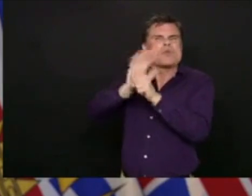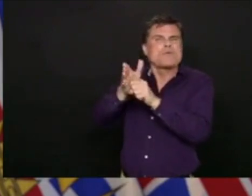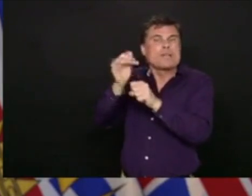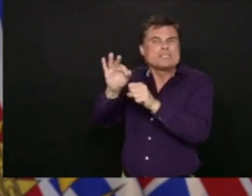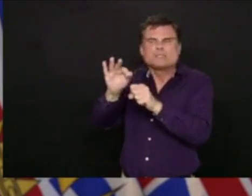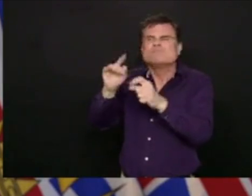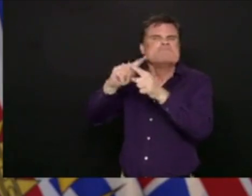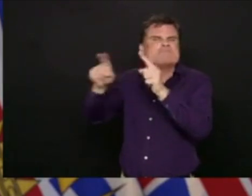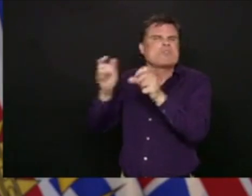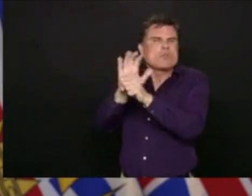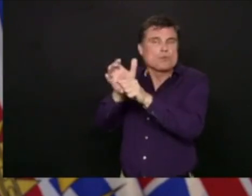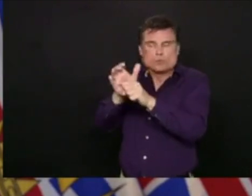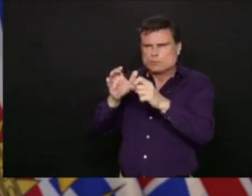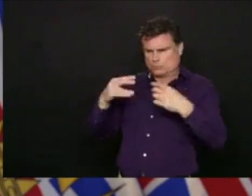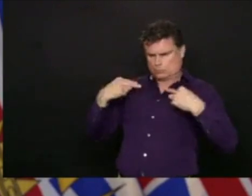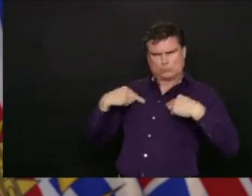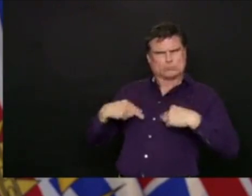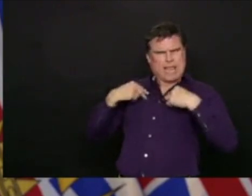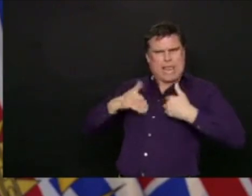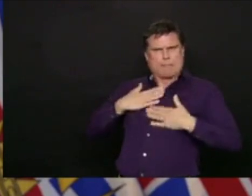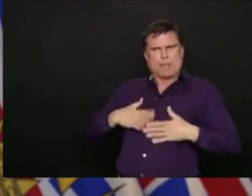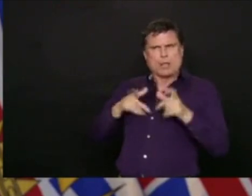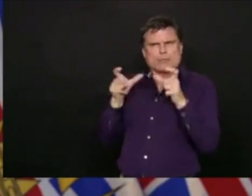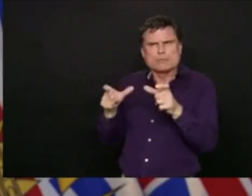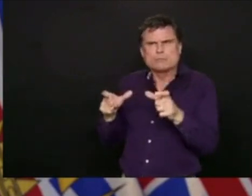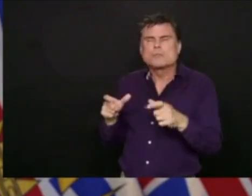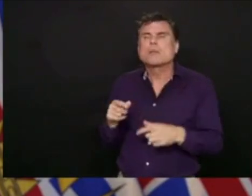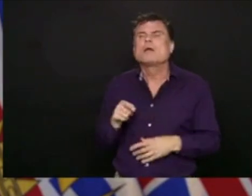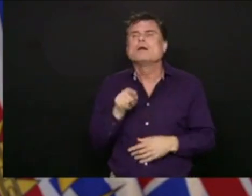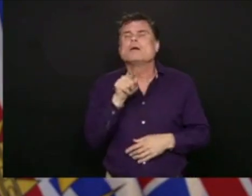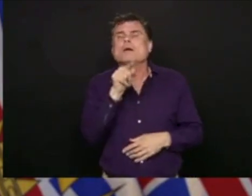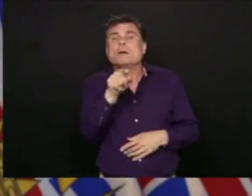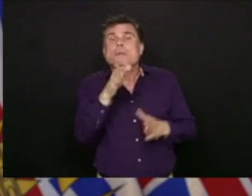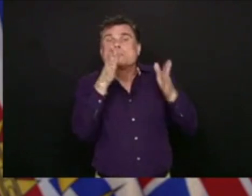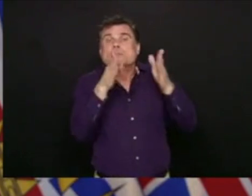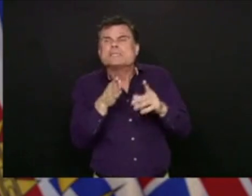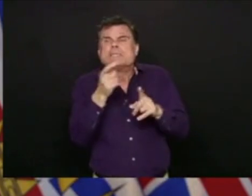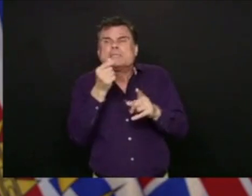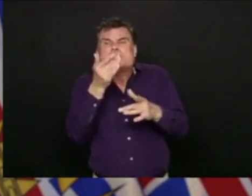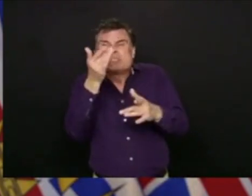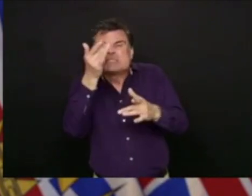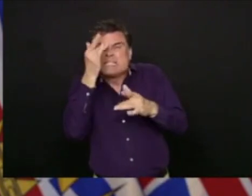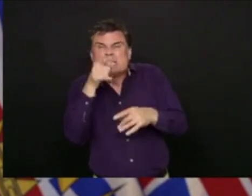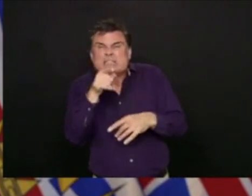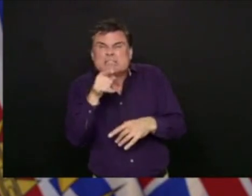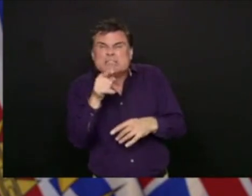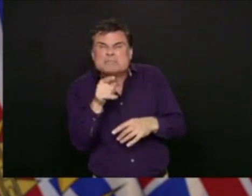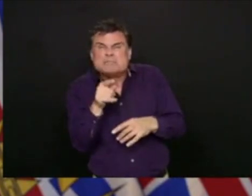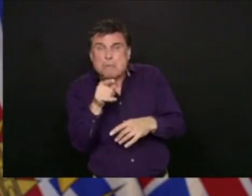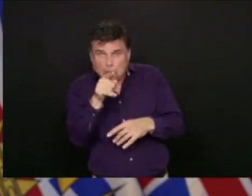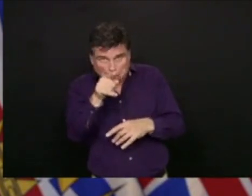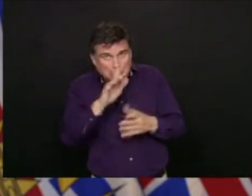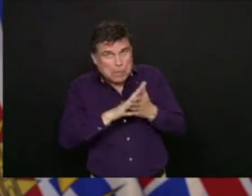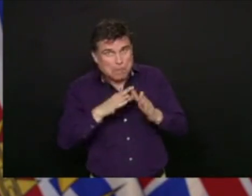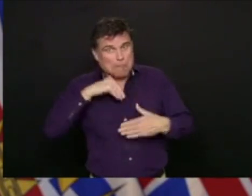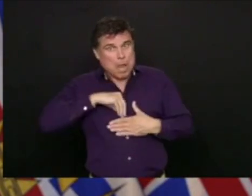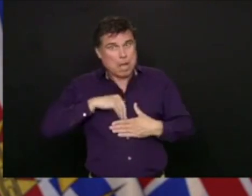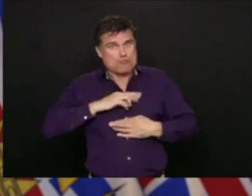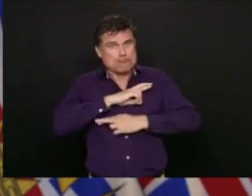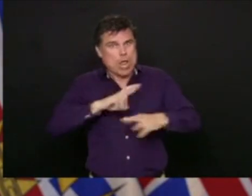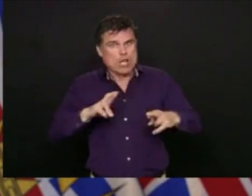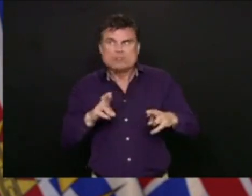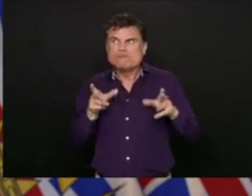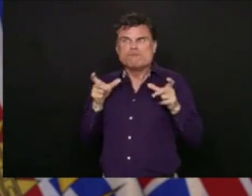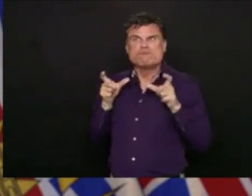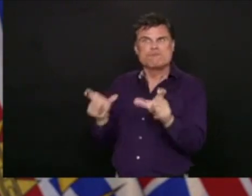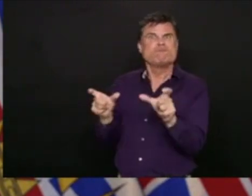full protection. So these are all the challenging questions that we don't yet have all of the answers to. I believe most of us,